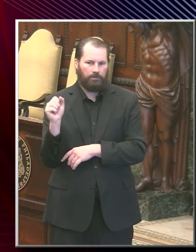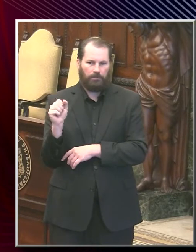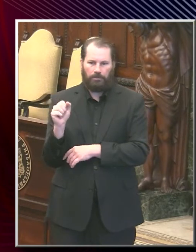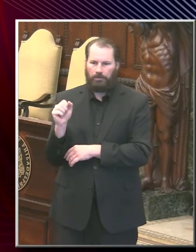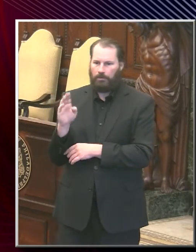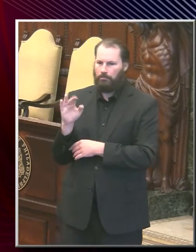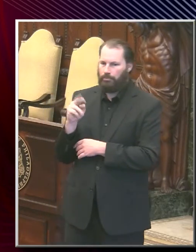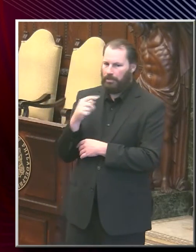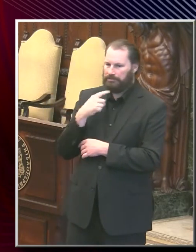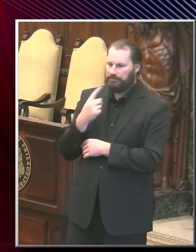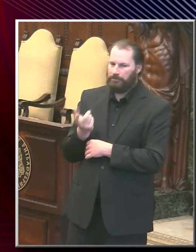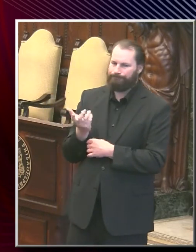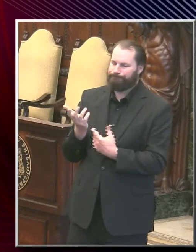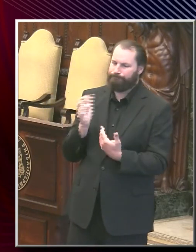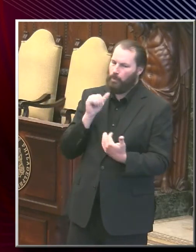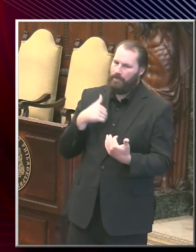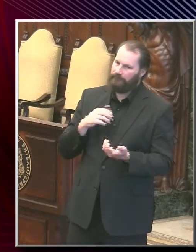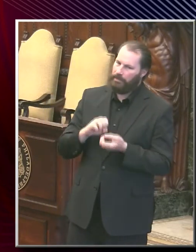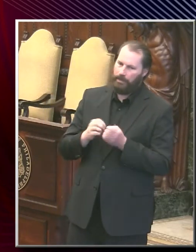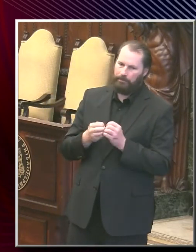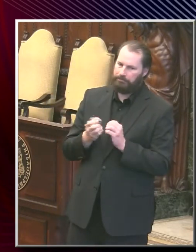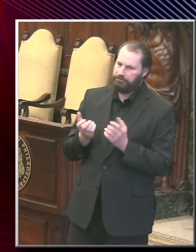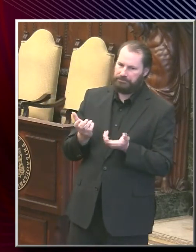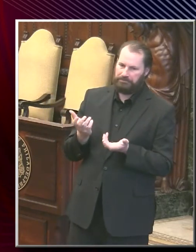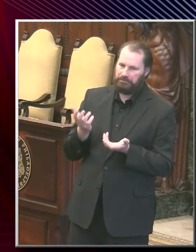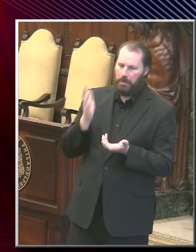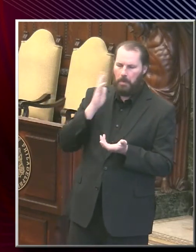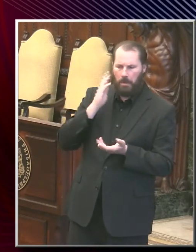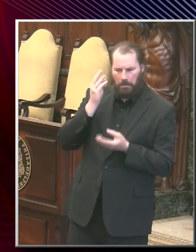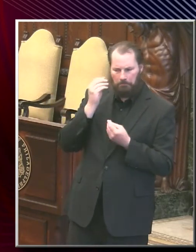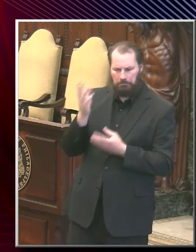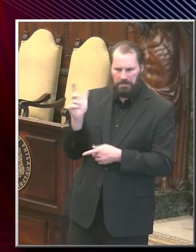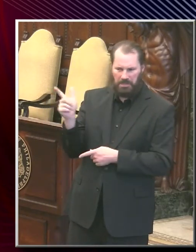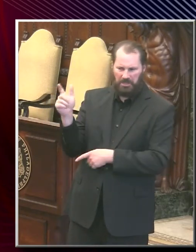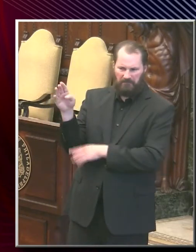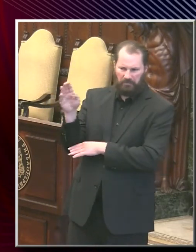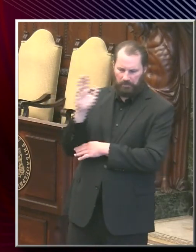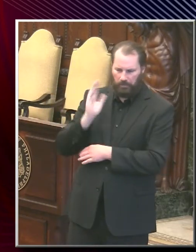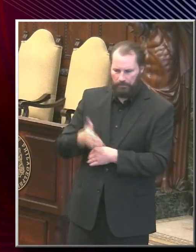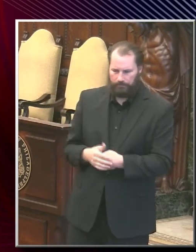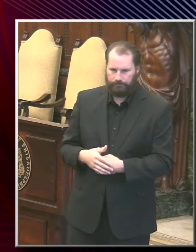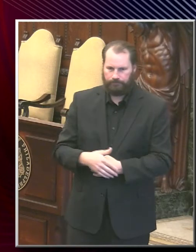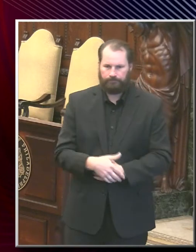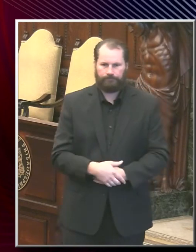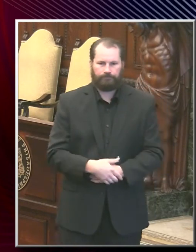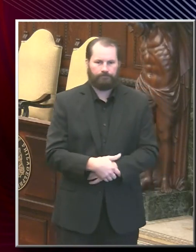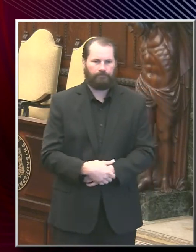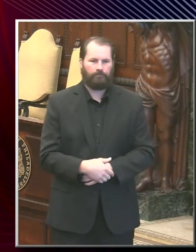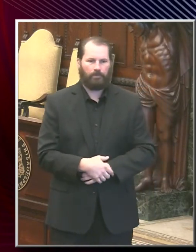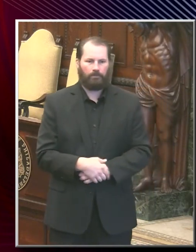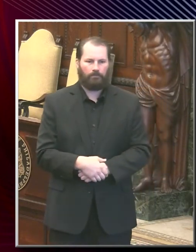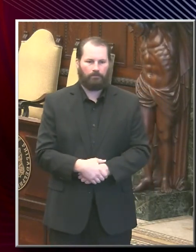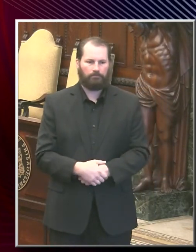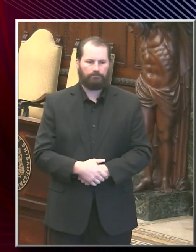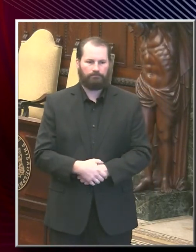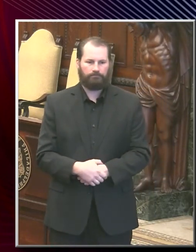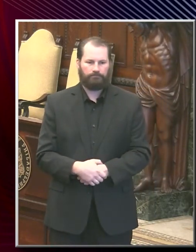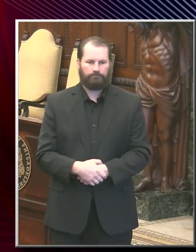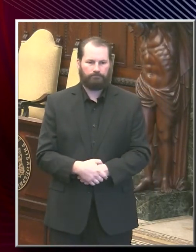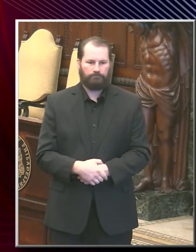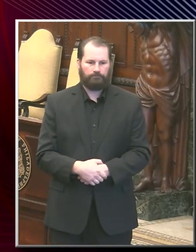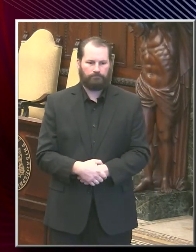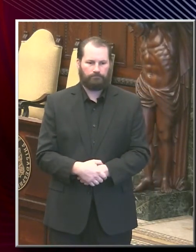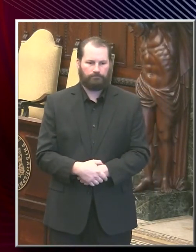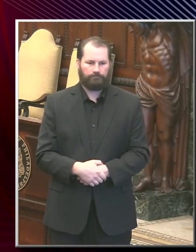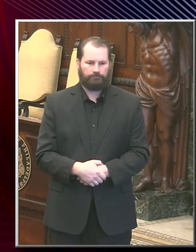to you with those details. No tengo las cifras disponibles en este momento, pero obviamente puedo regresarte a dártelas más